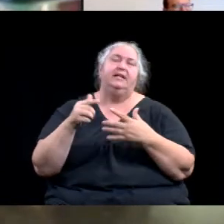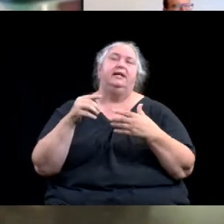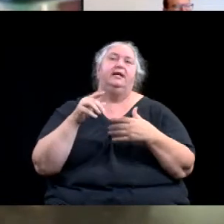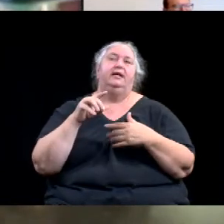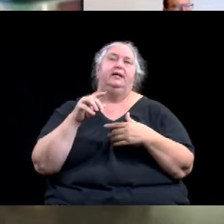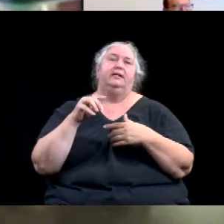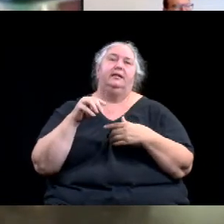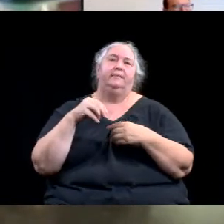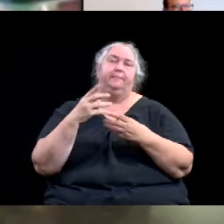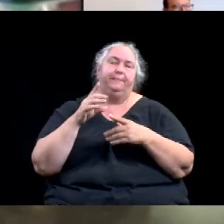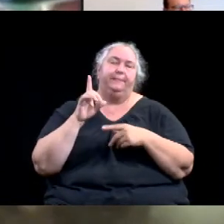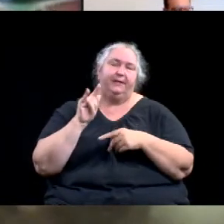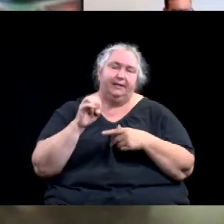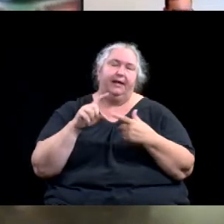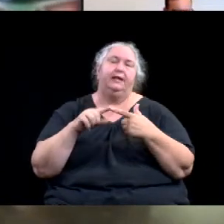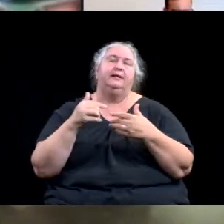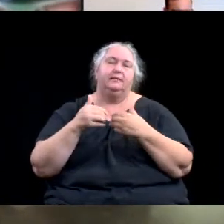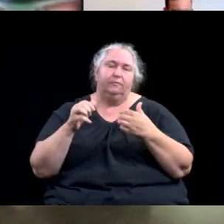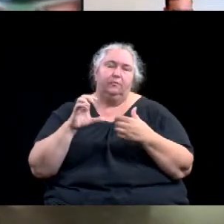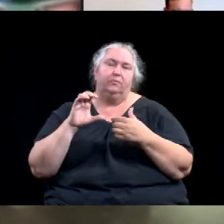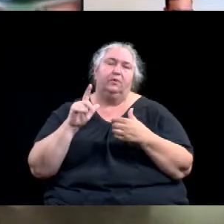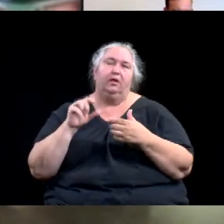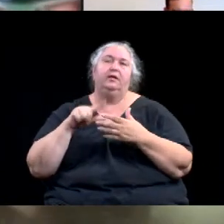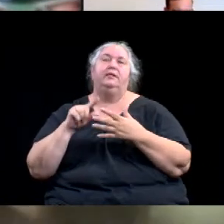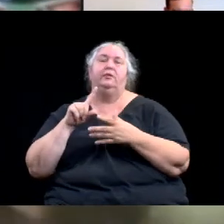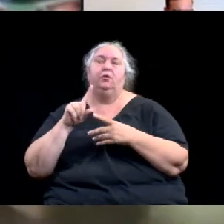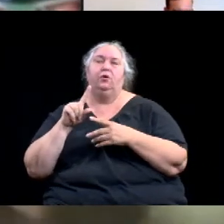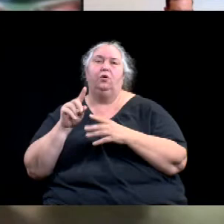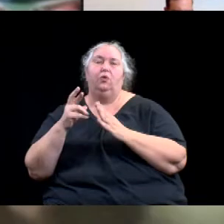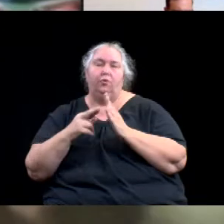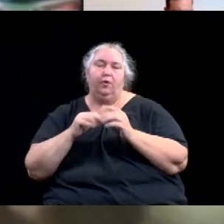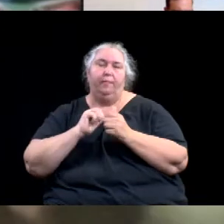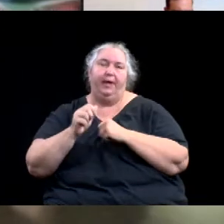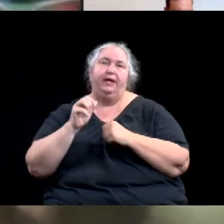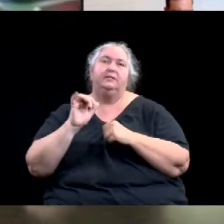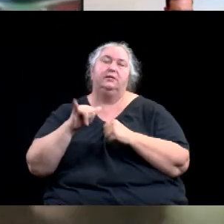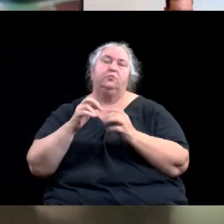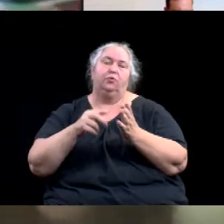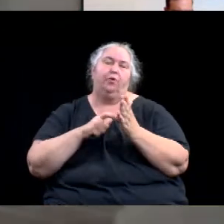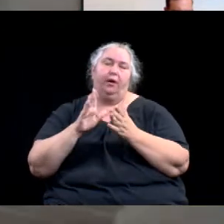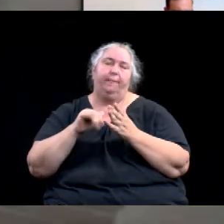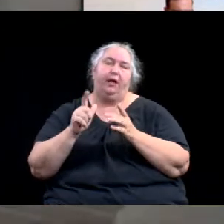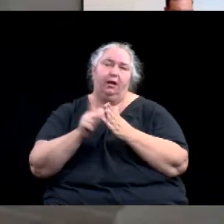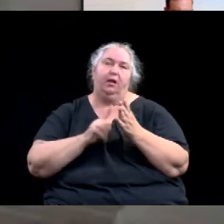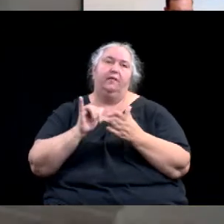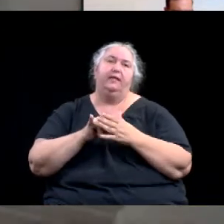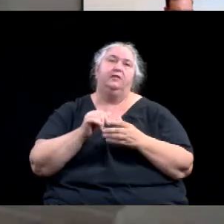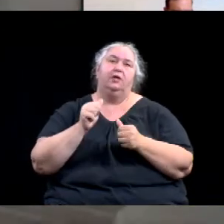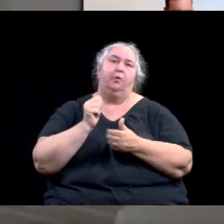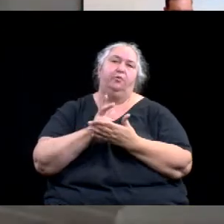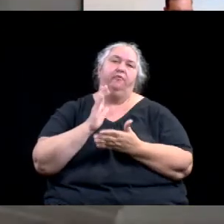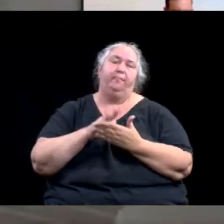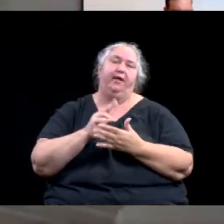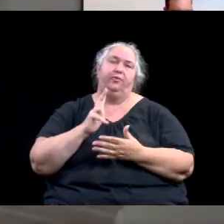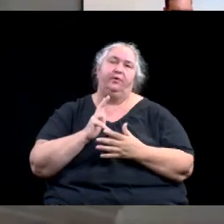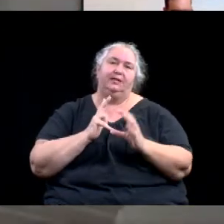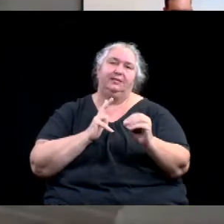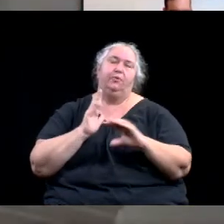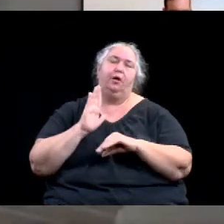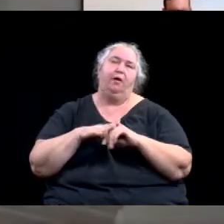council vote on first reading on April 20th, 2021. Are there any questions for staff?